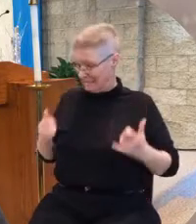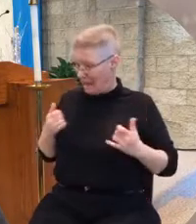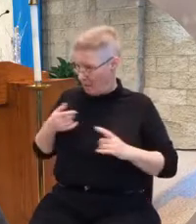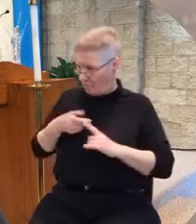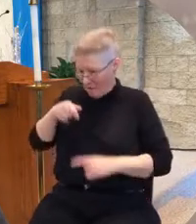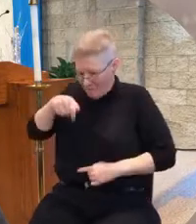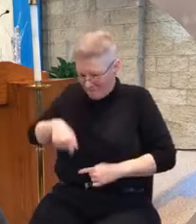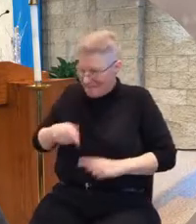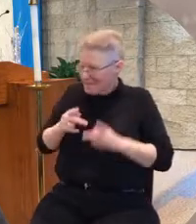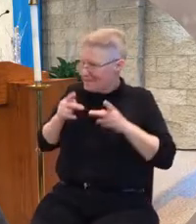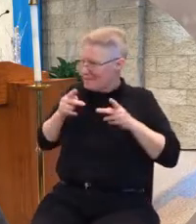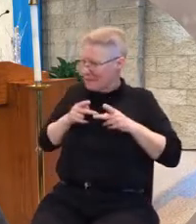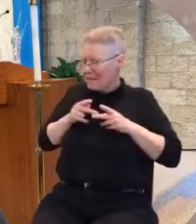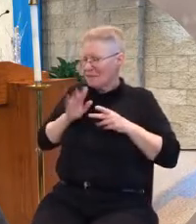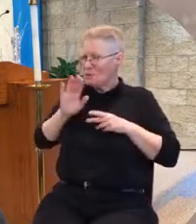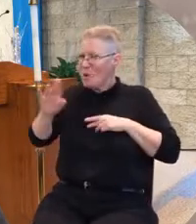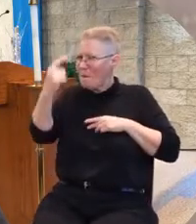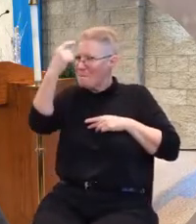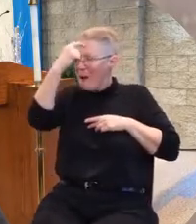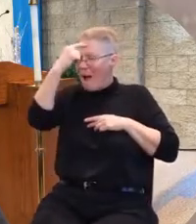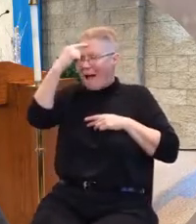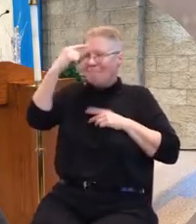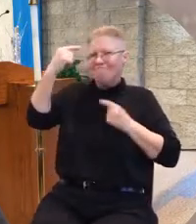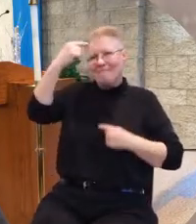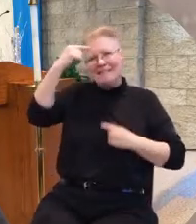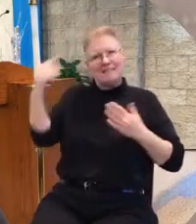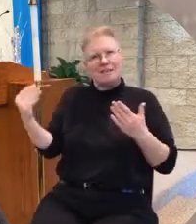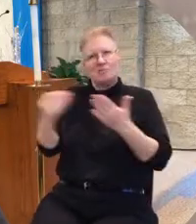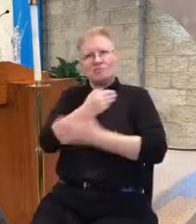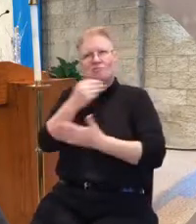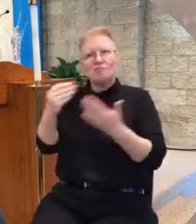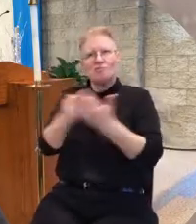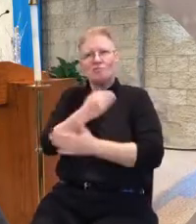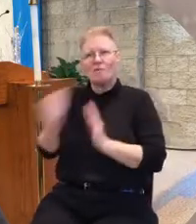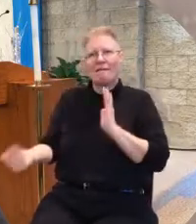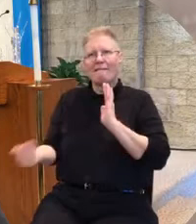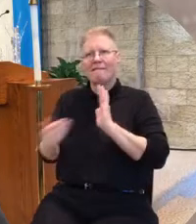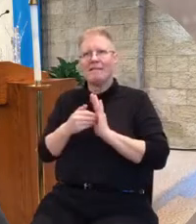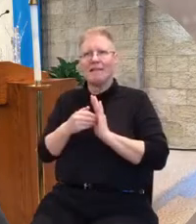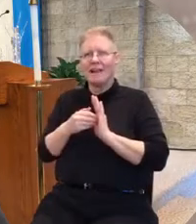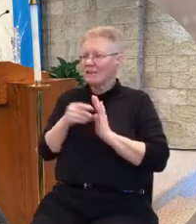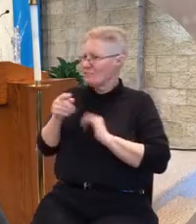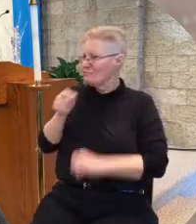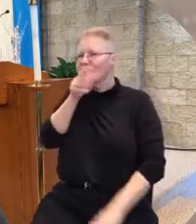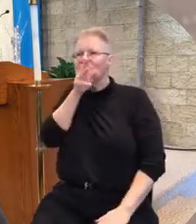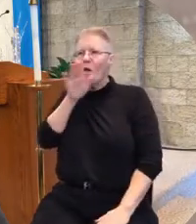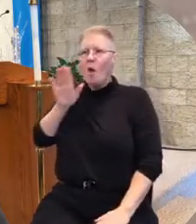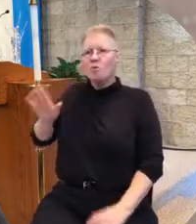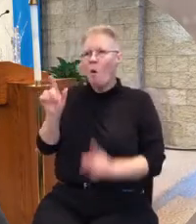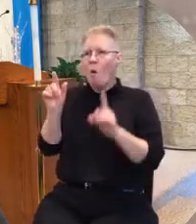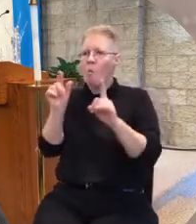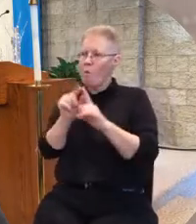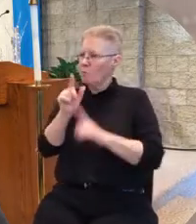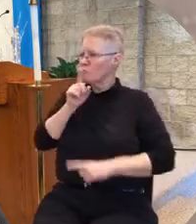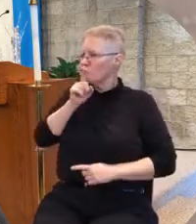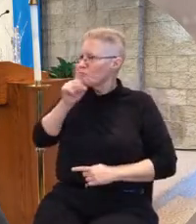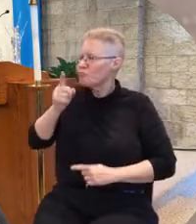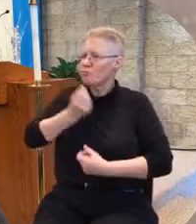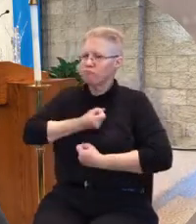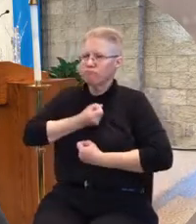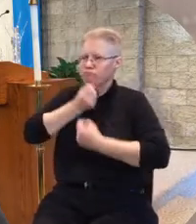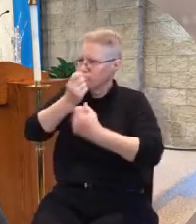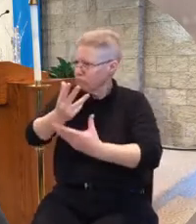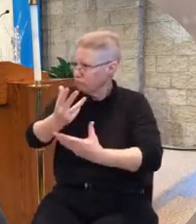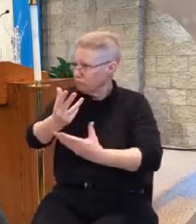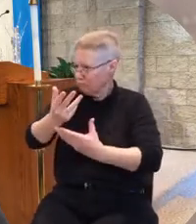by the renewing of your mind. Now when you speak your word, it's not Sally speaking her word, hoping that it comes through. It is the